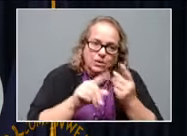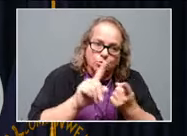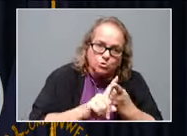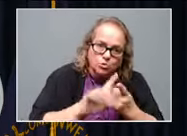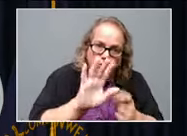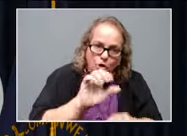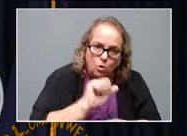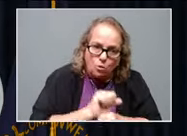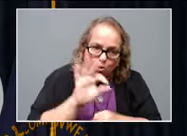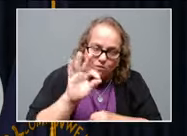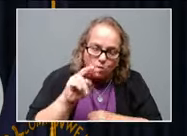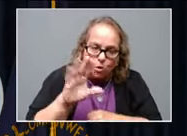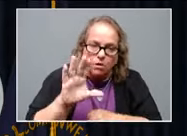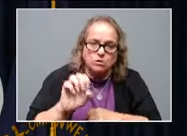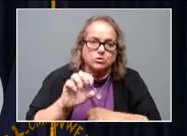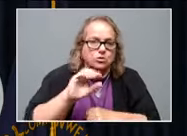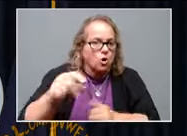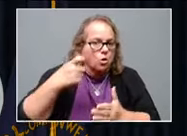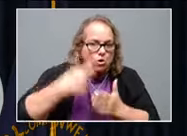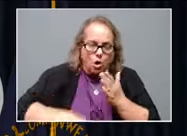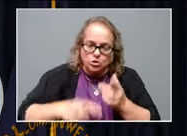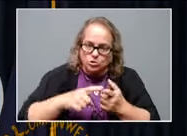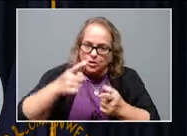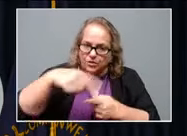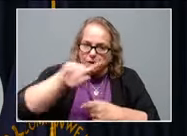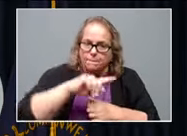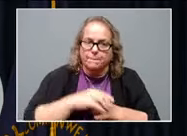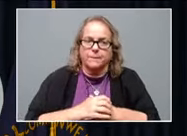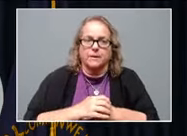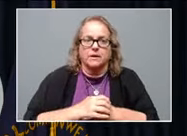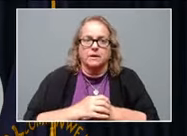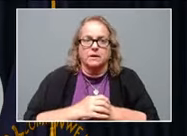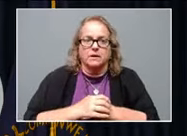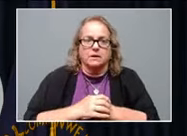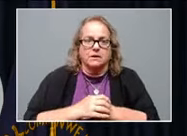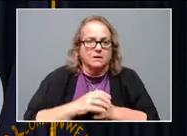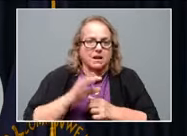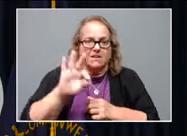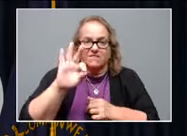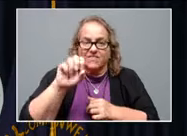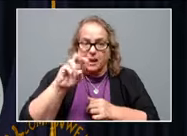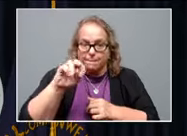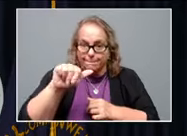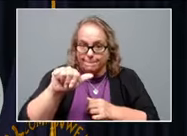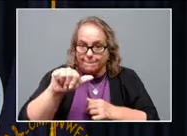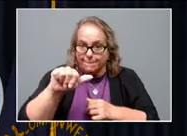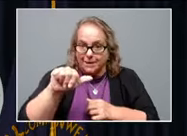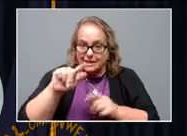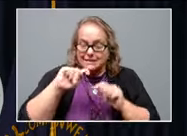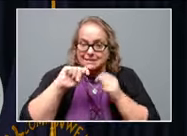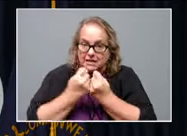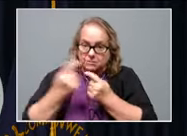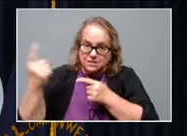workforce, no cost to them at all. FEMA strike teams, the